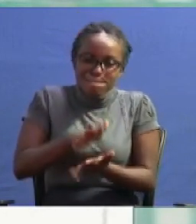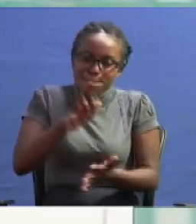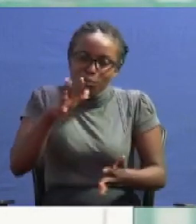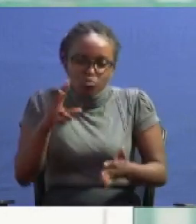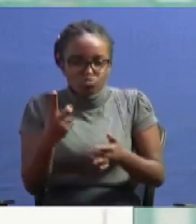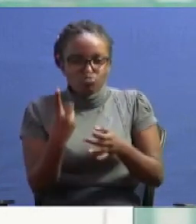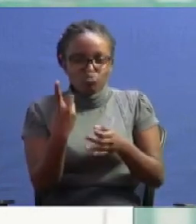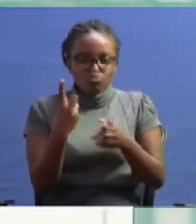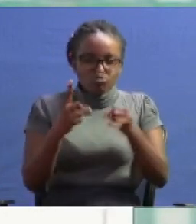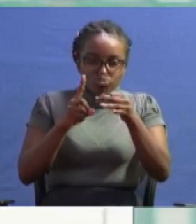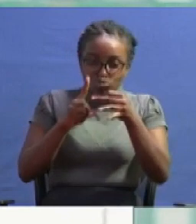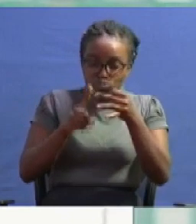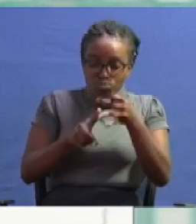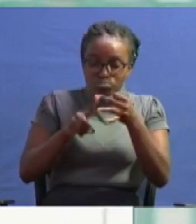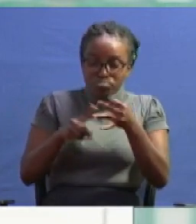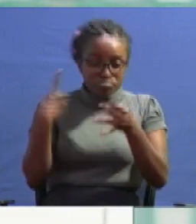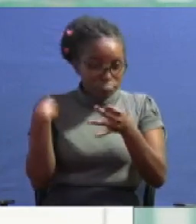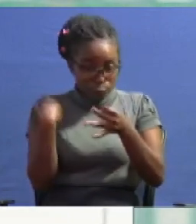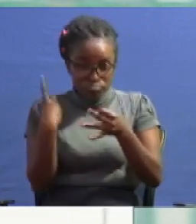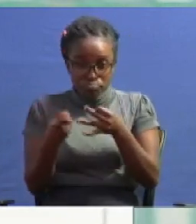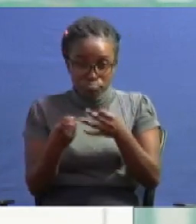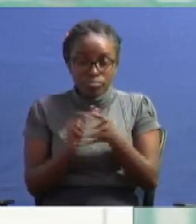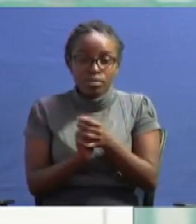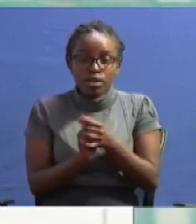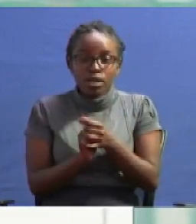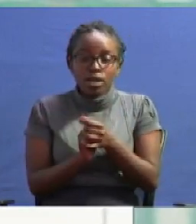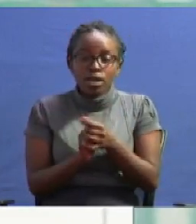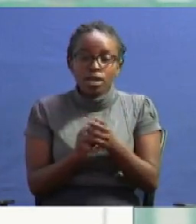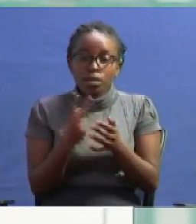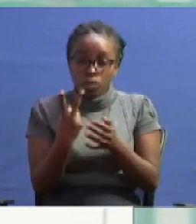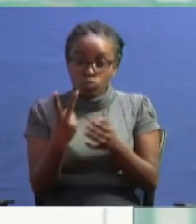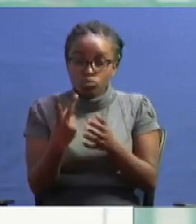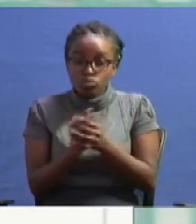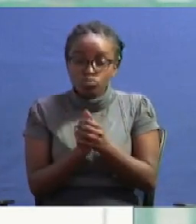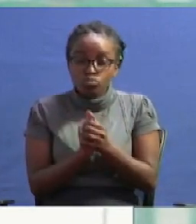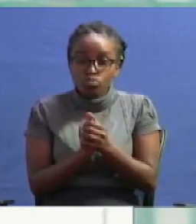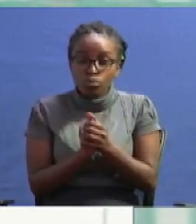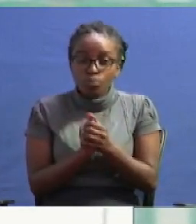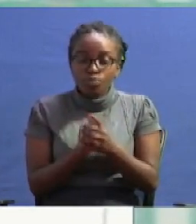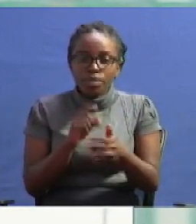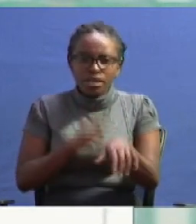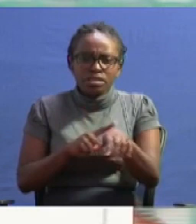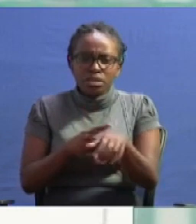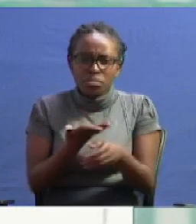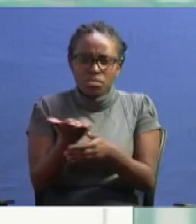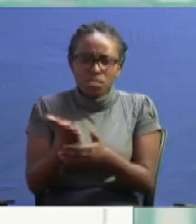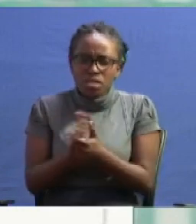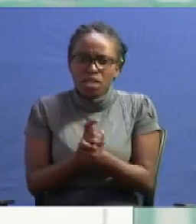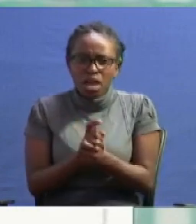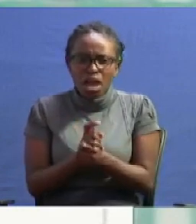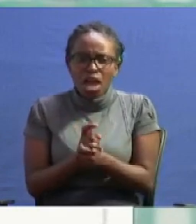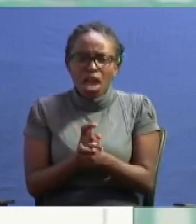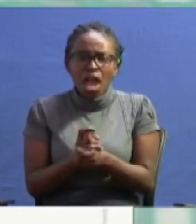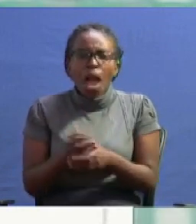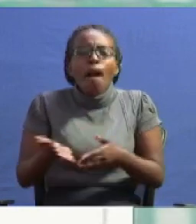number 2. There's a clear sidelining of the number 2. Okay. So what do you do in his place? You consolidate your